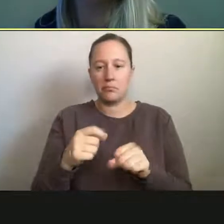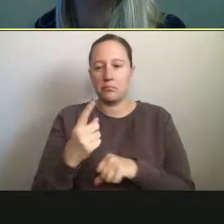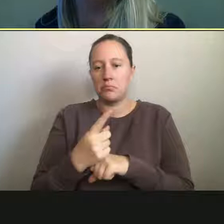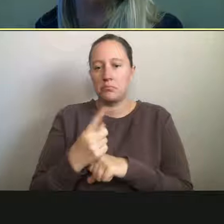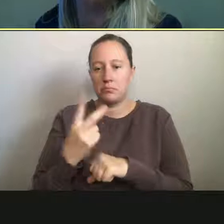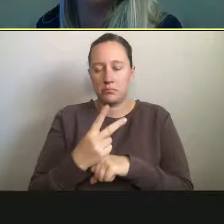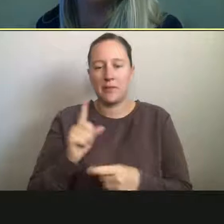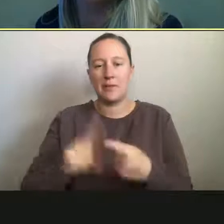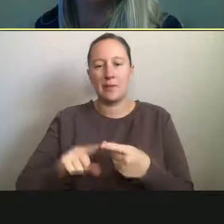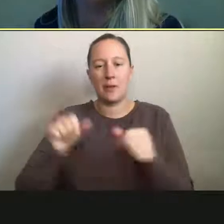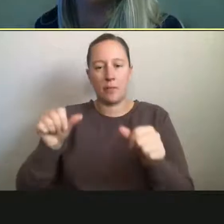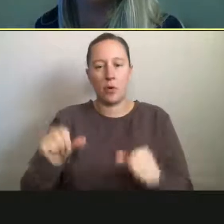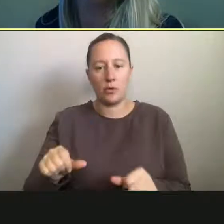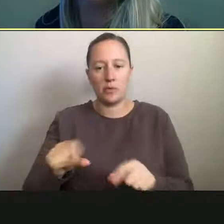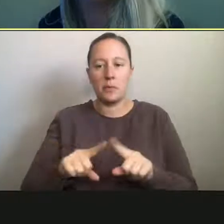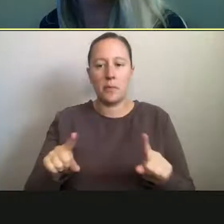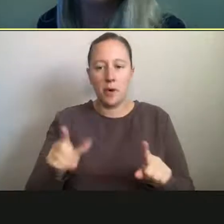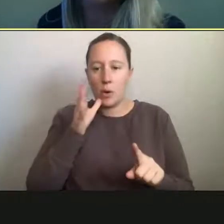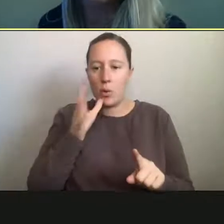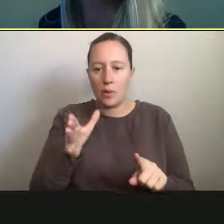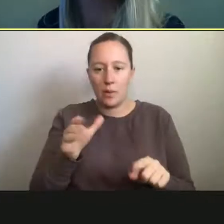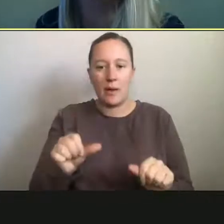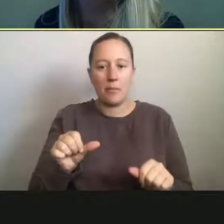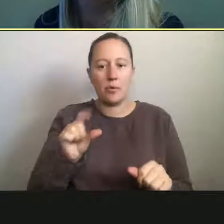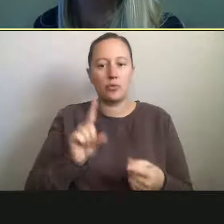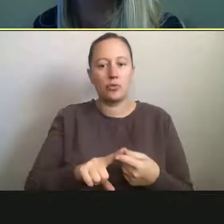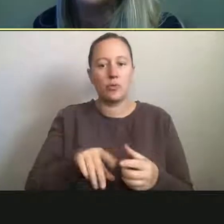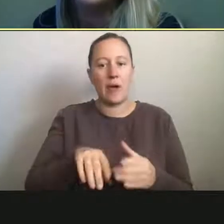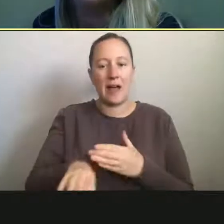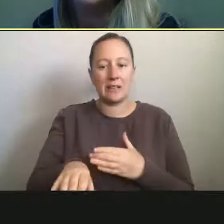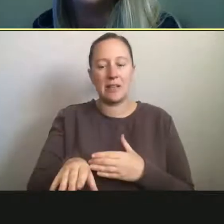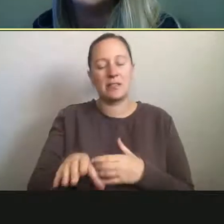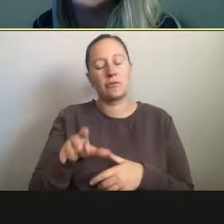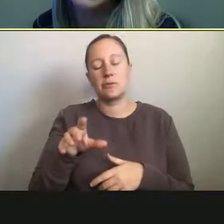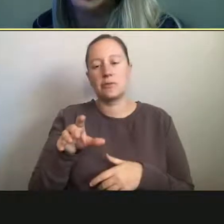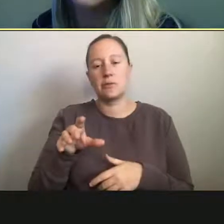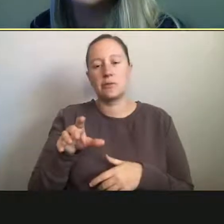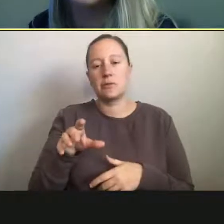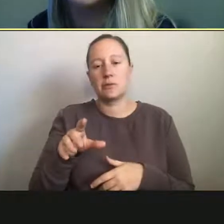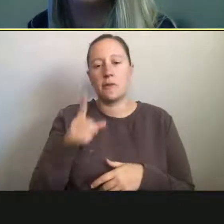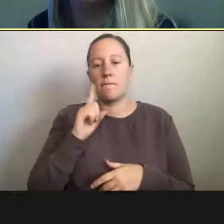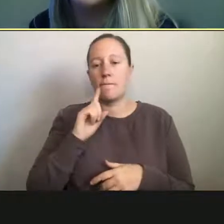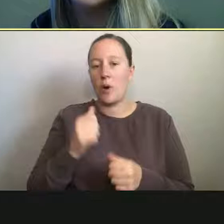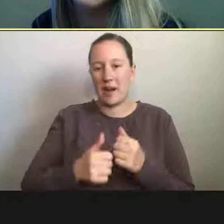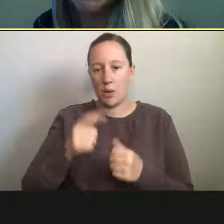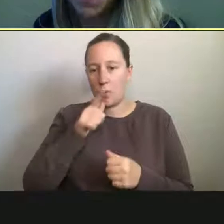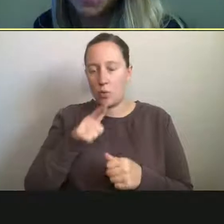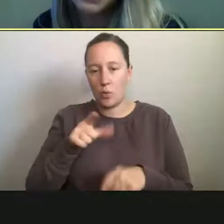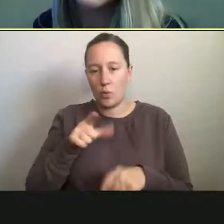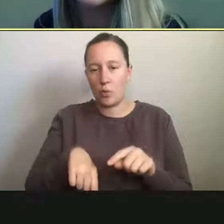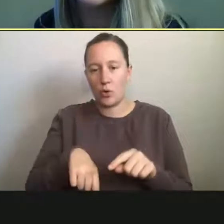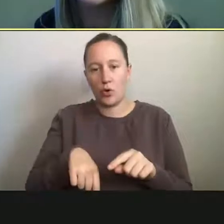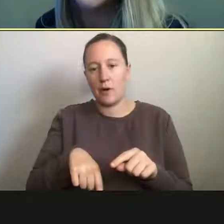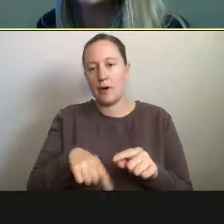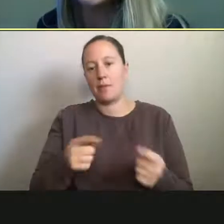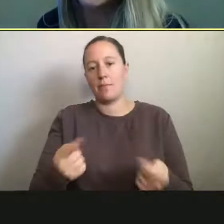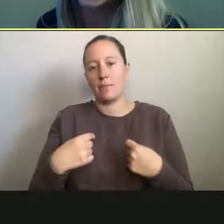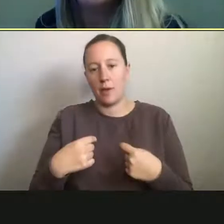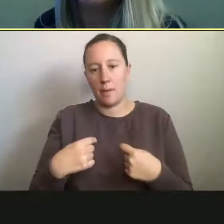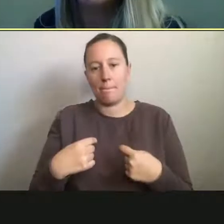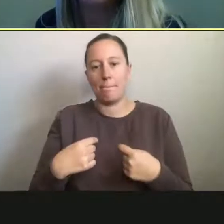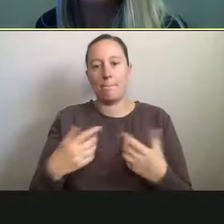access those for more, for your viewing pleasure, or for anybody who did not make this